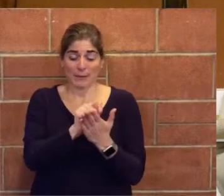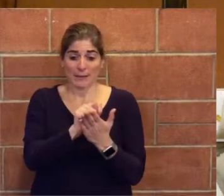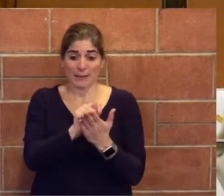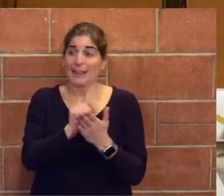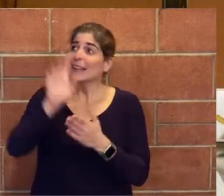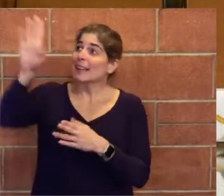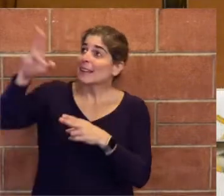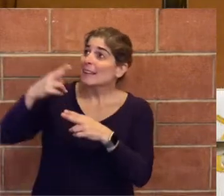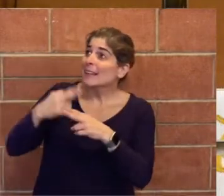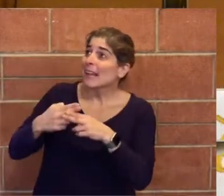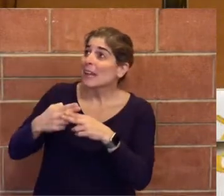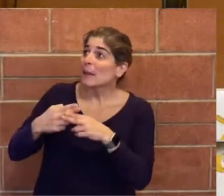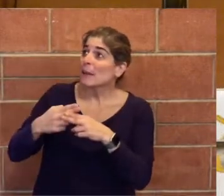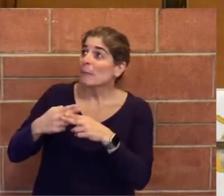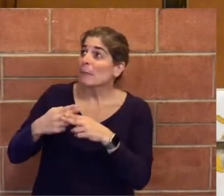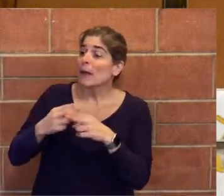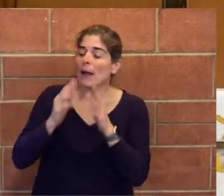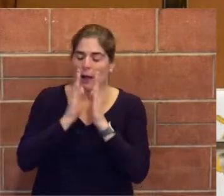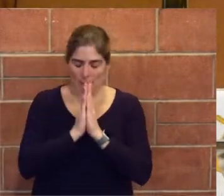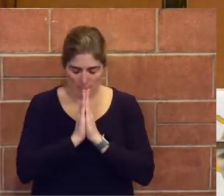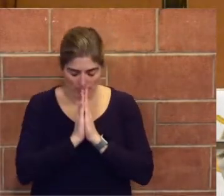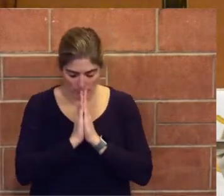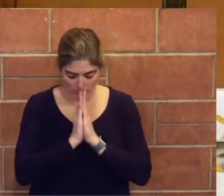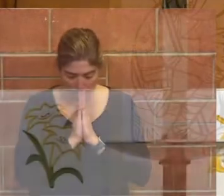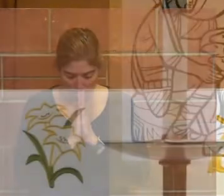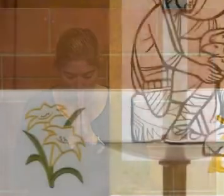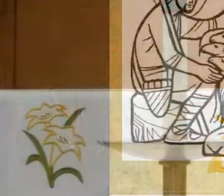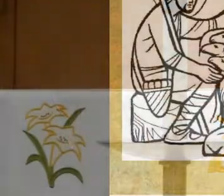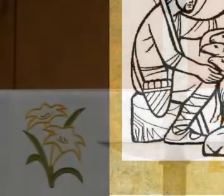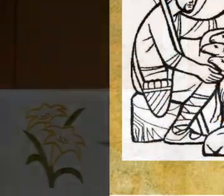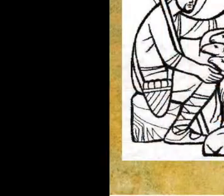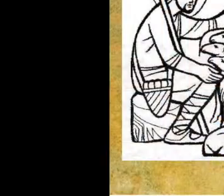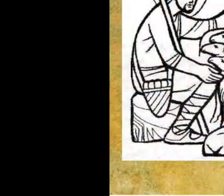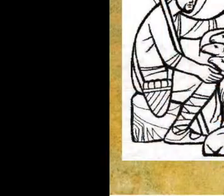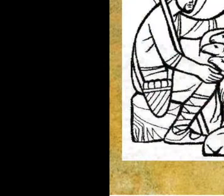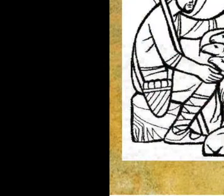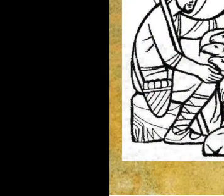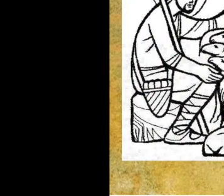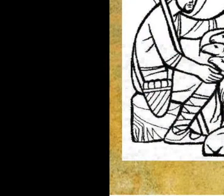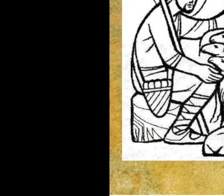the name of Jesus, amen.